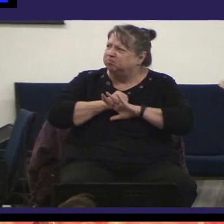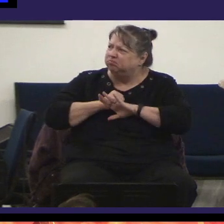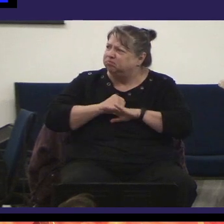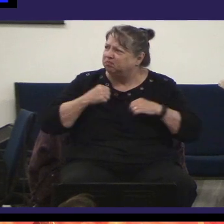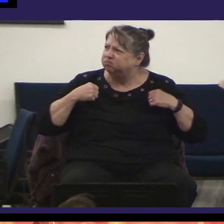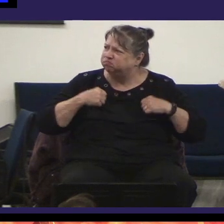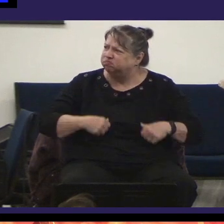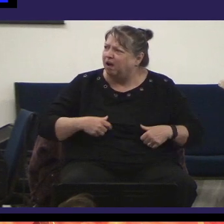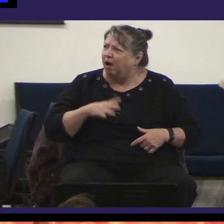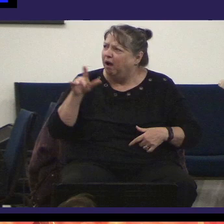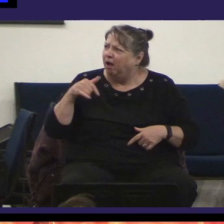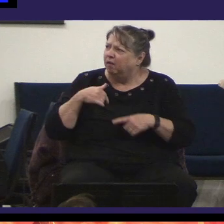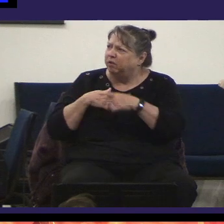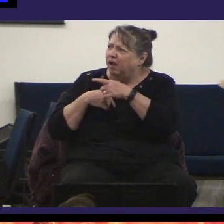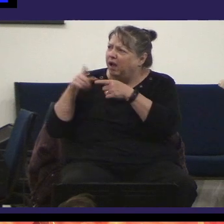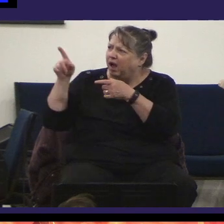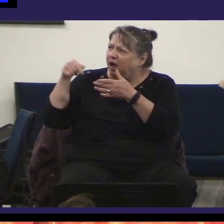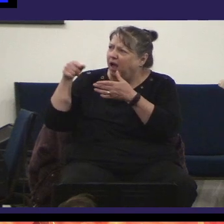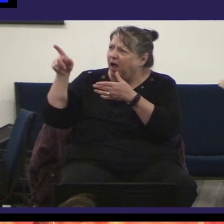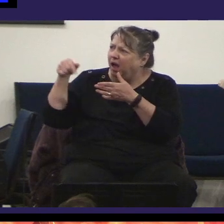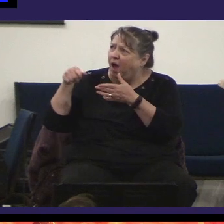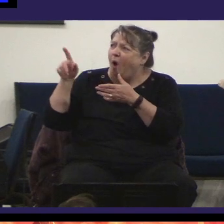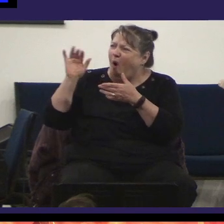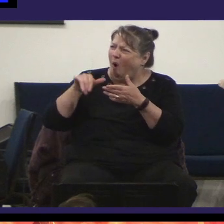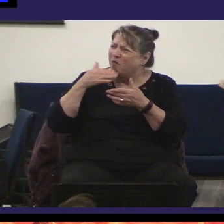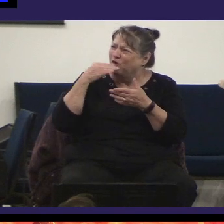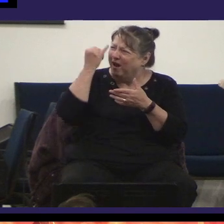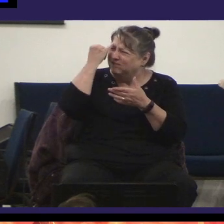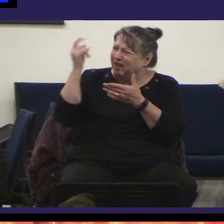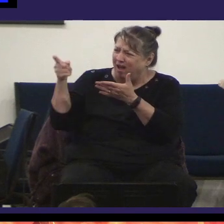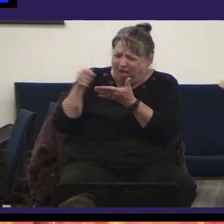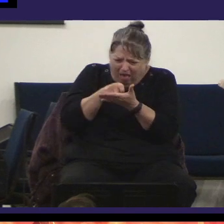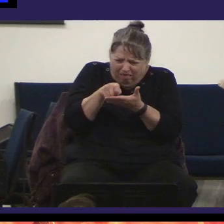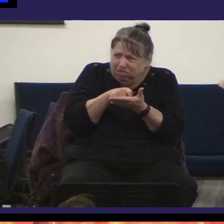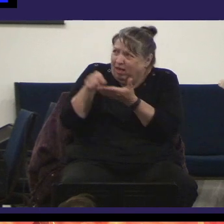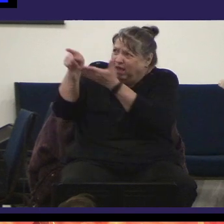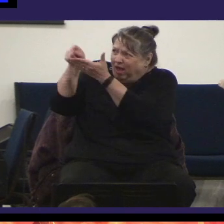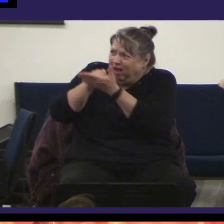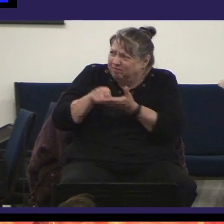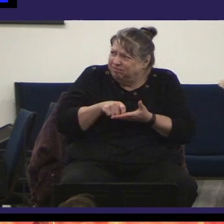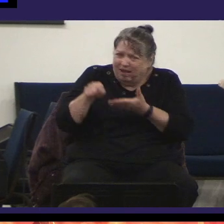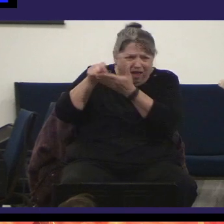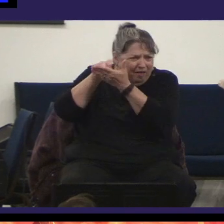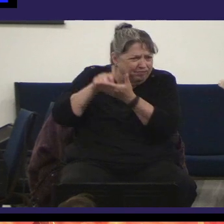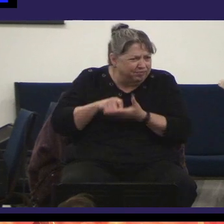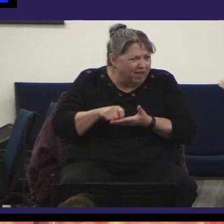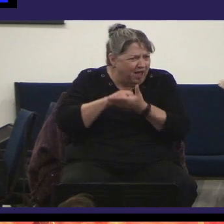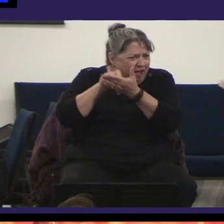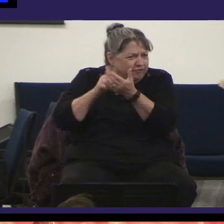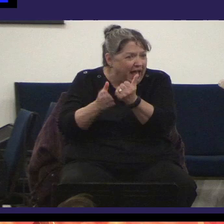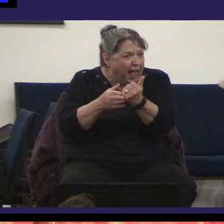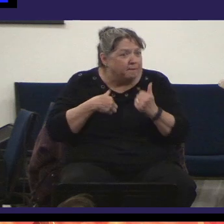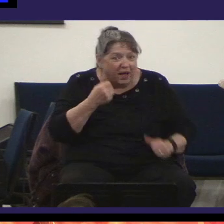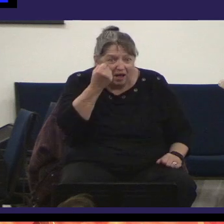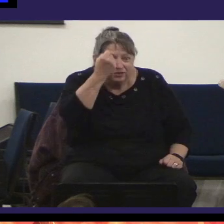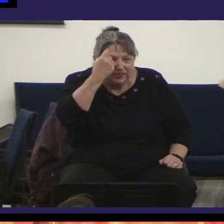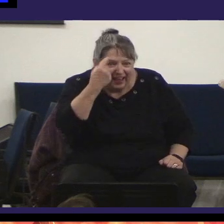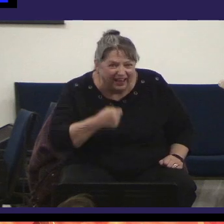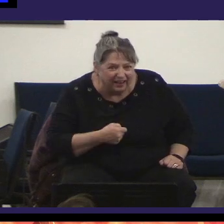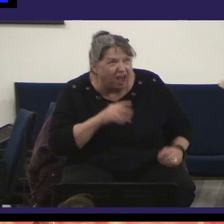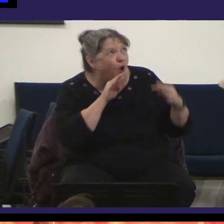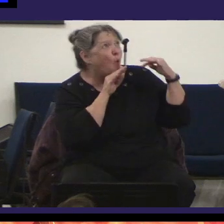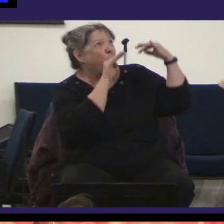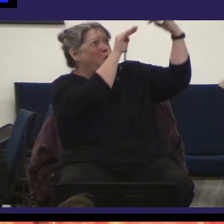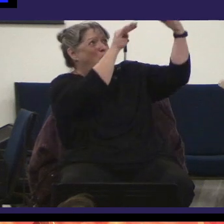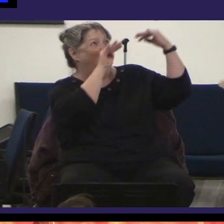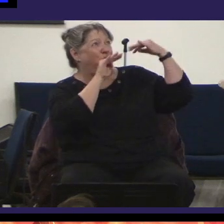the words of Ephesians chapter 6 in the spiritual realm. And remember that God calls us his